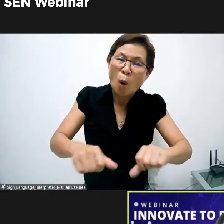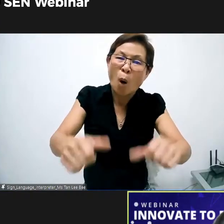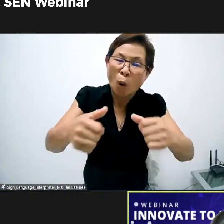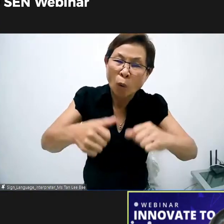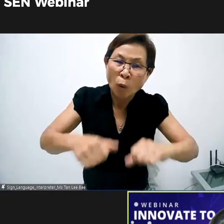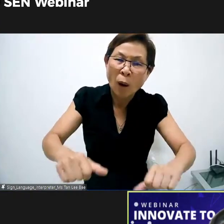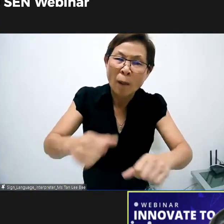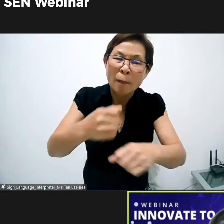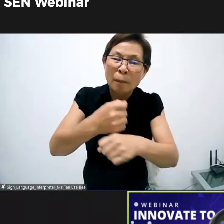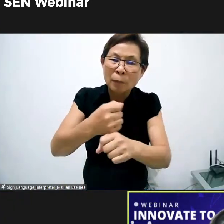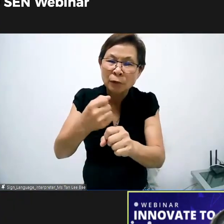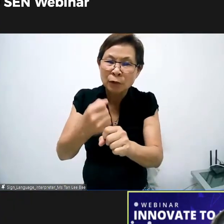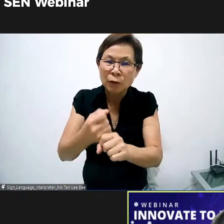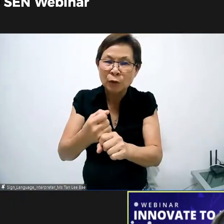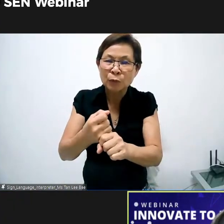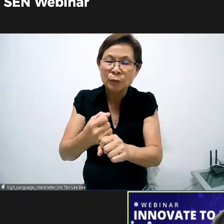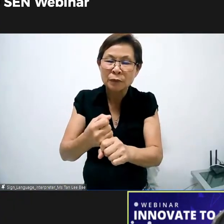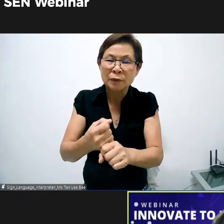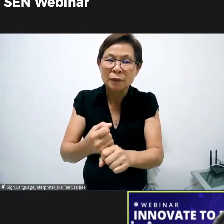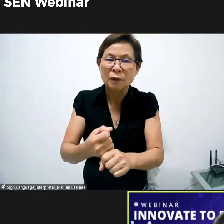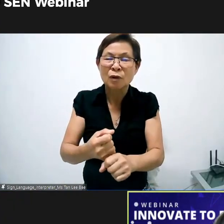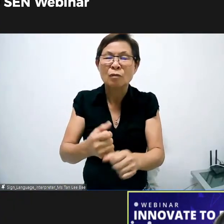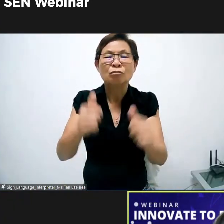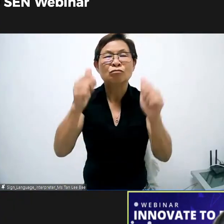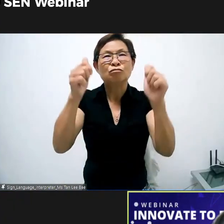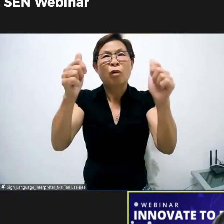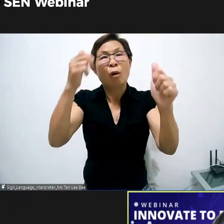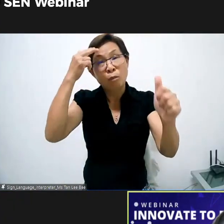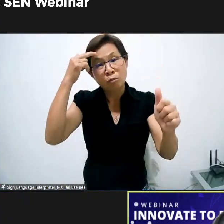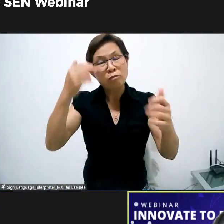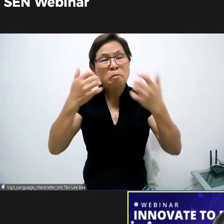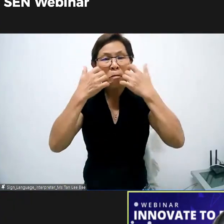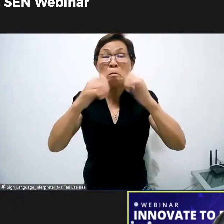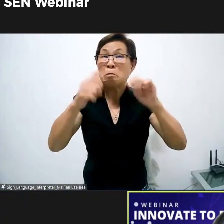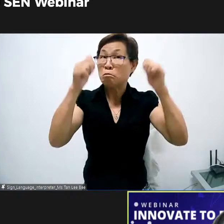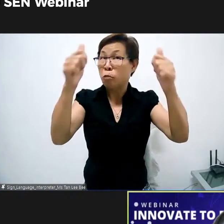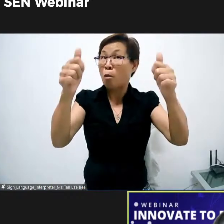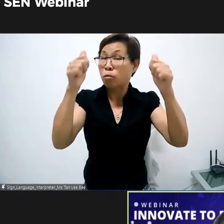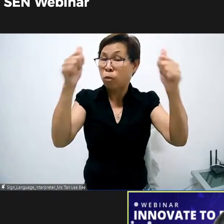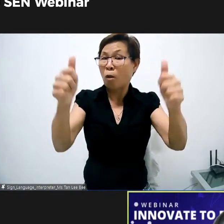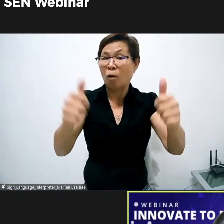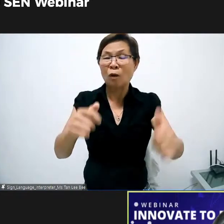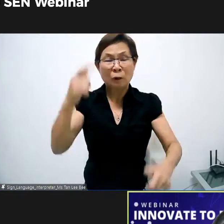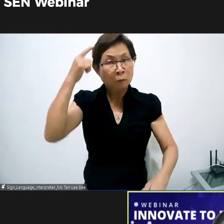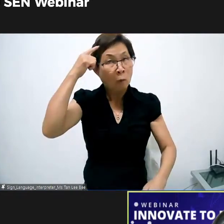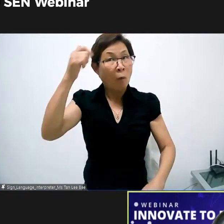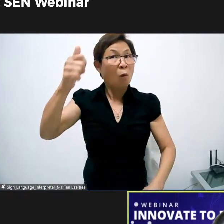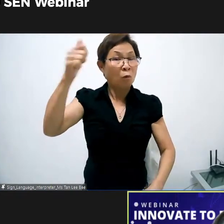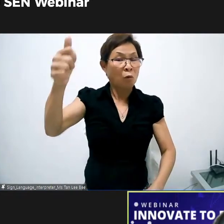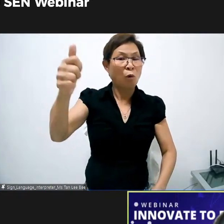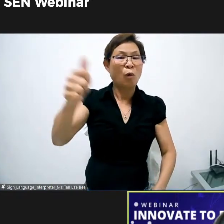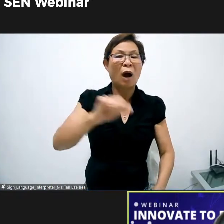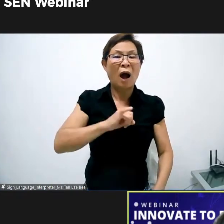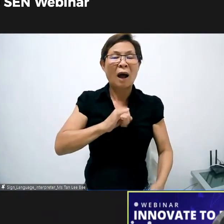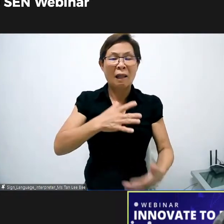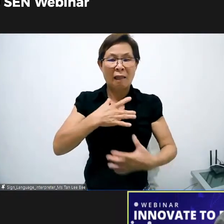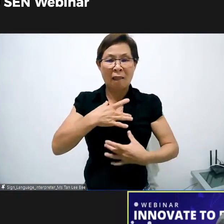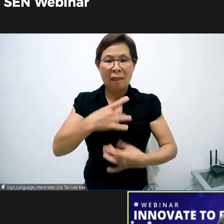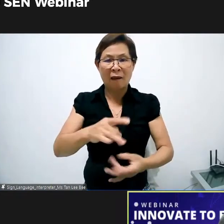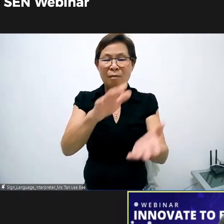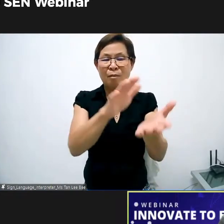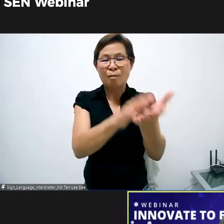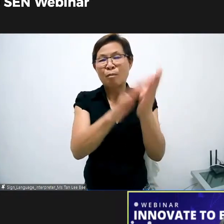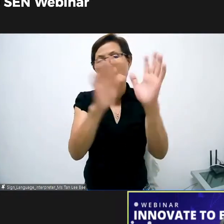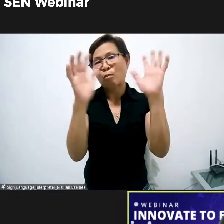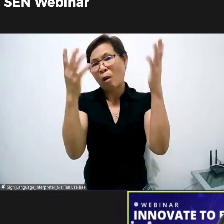that's very brilliant, Dr. Irvin. Very knowledgeable indeed. And I would like to also give